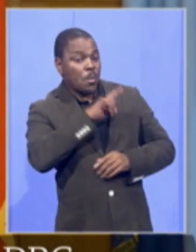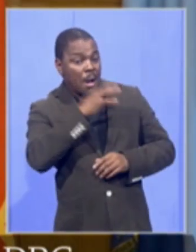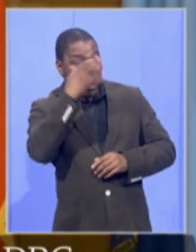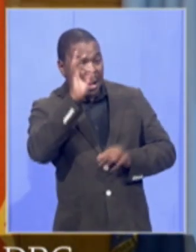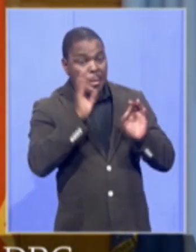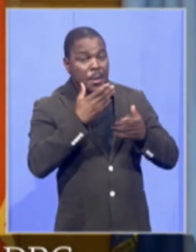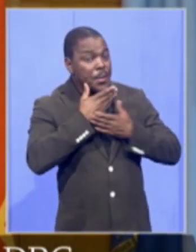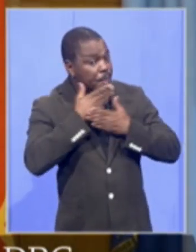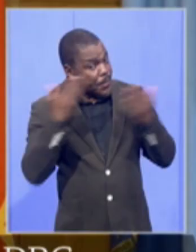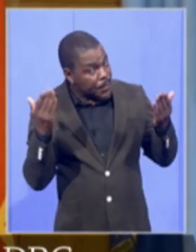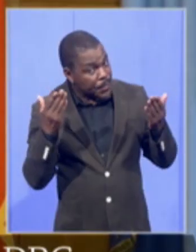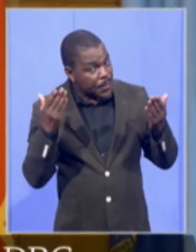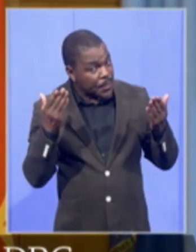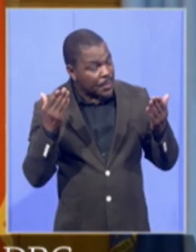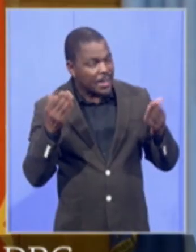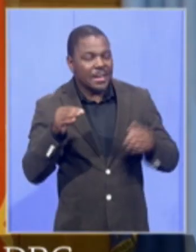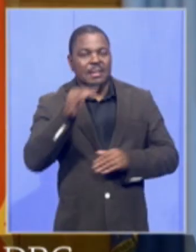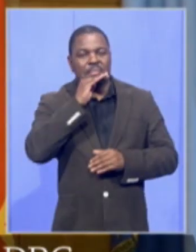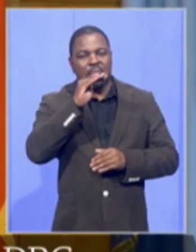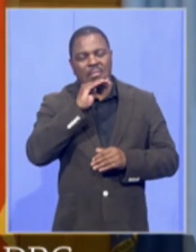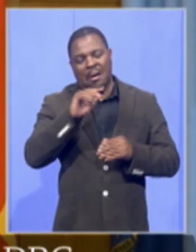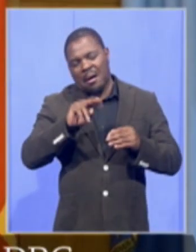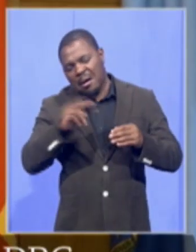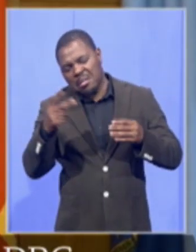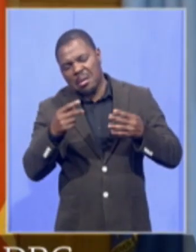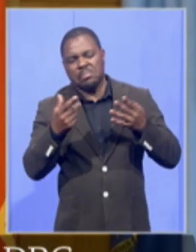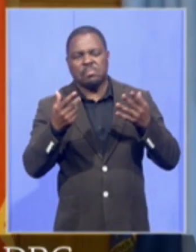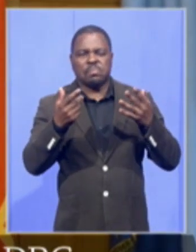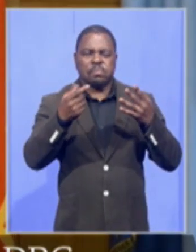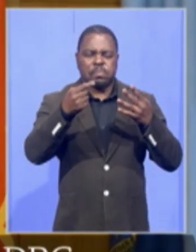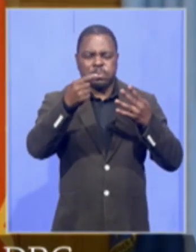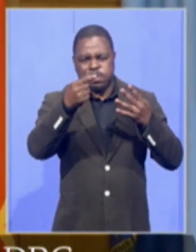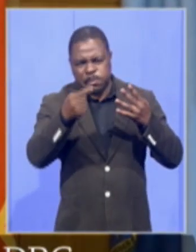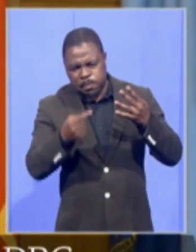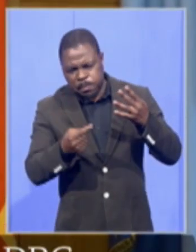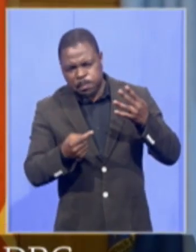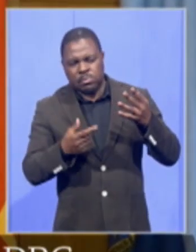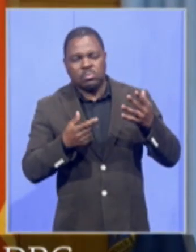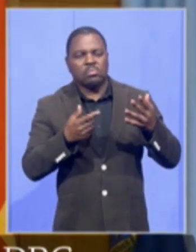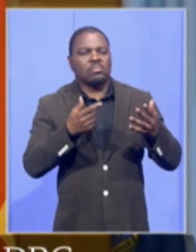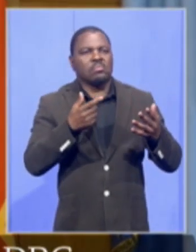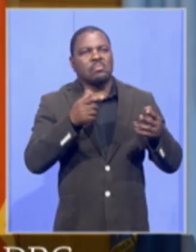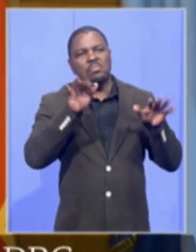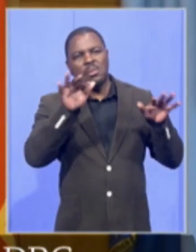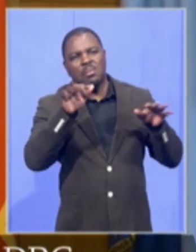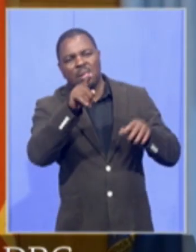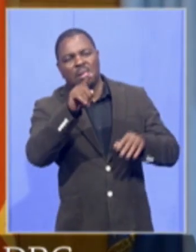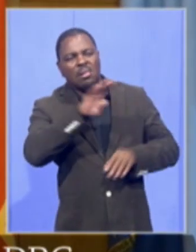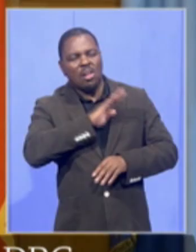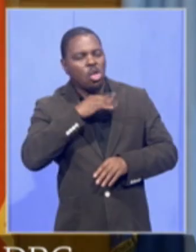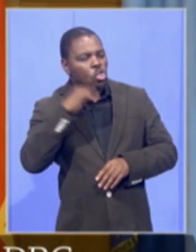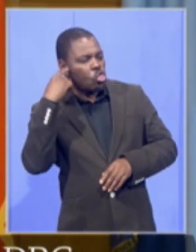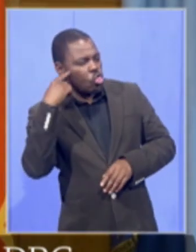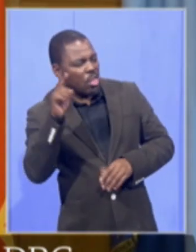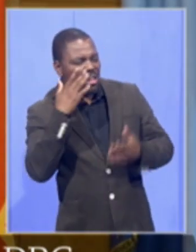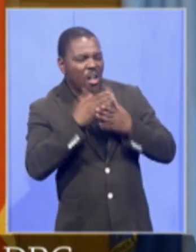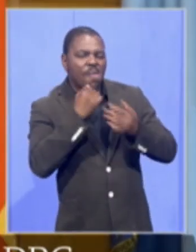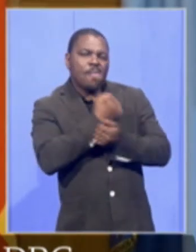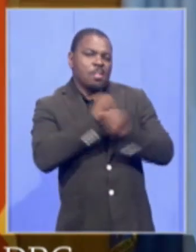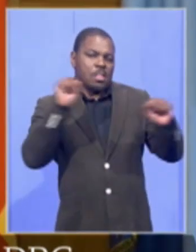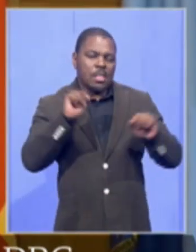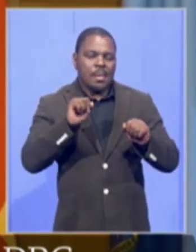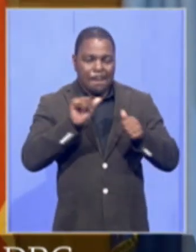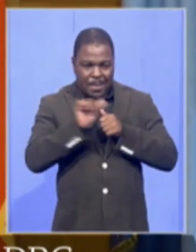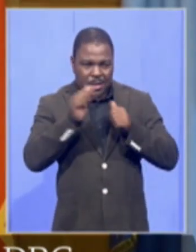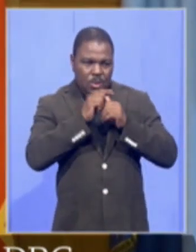government, all these other rebels are going to do as they wish unless you have a stable government. So it's to really assist them